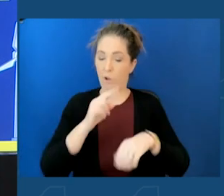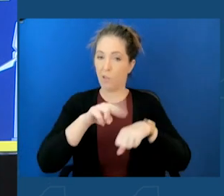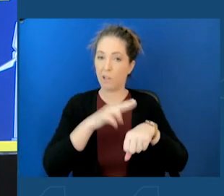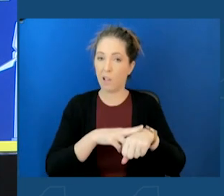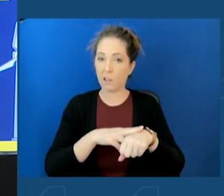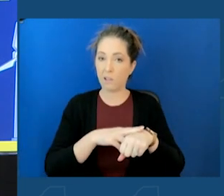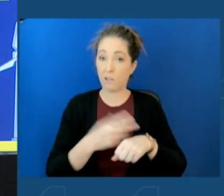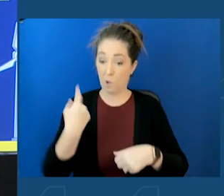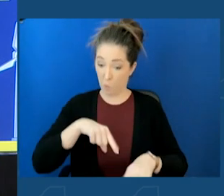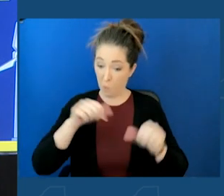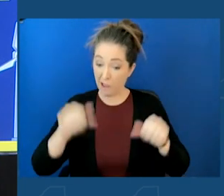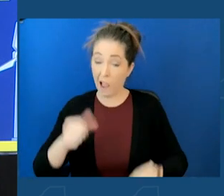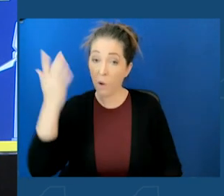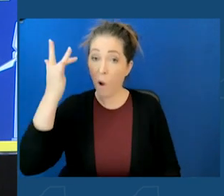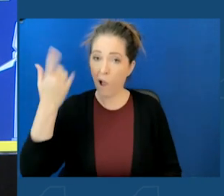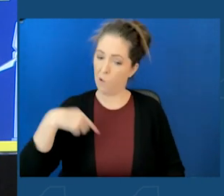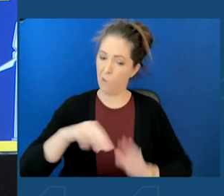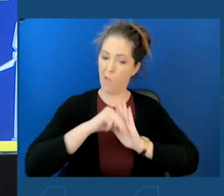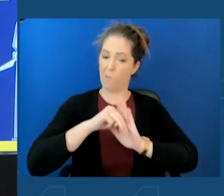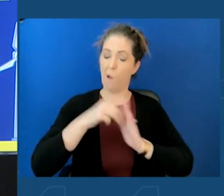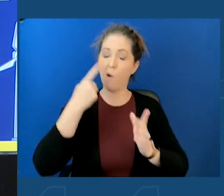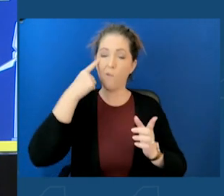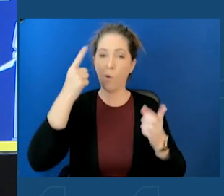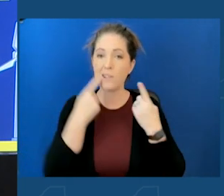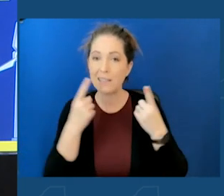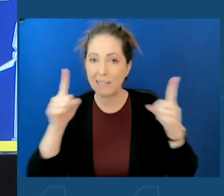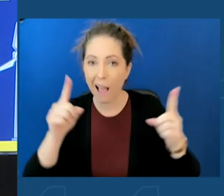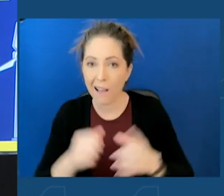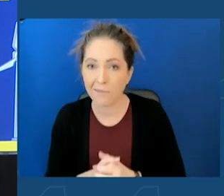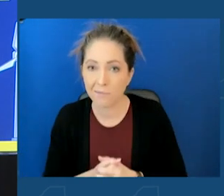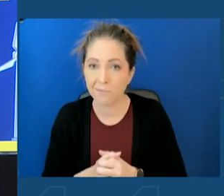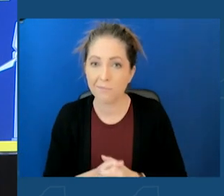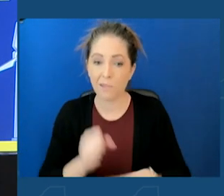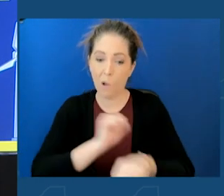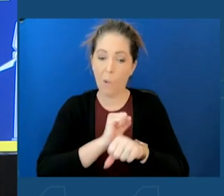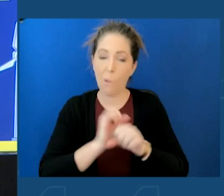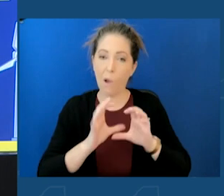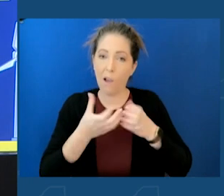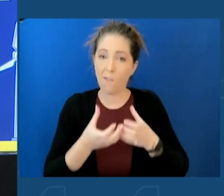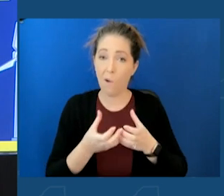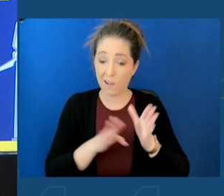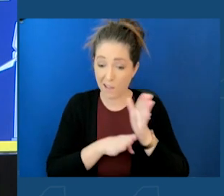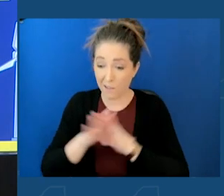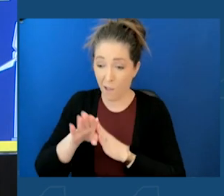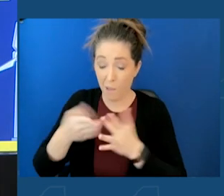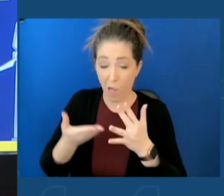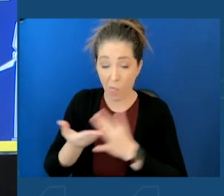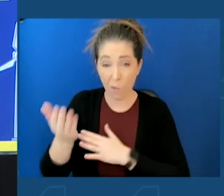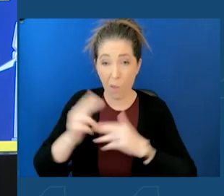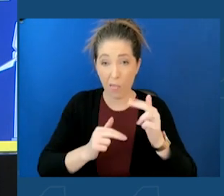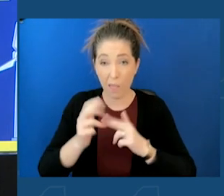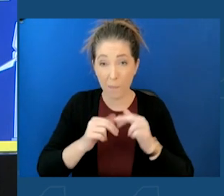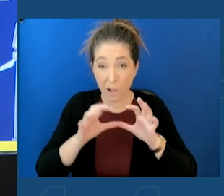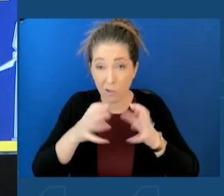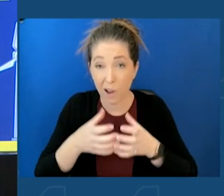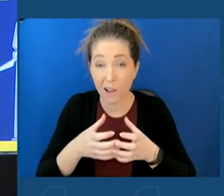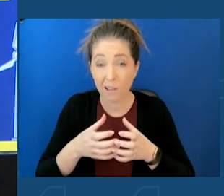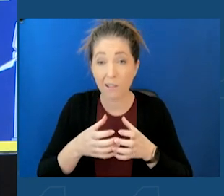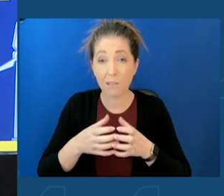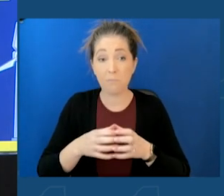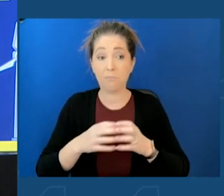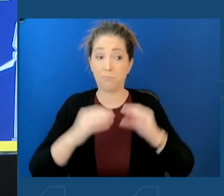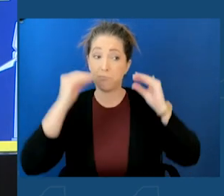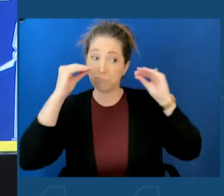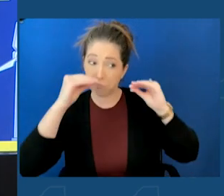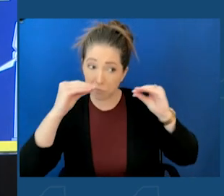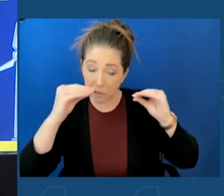model for success. I say that because workforce development through the building trades actually educates more people through our apprentice programs than all